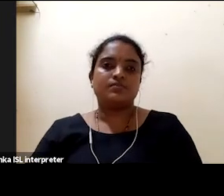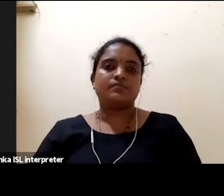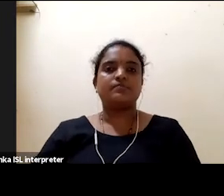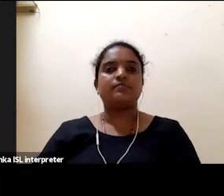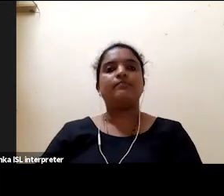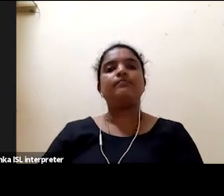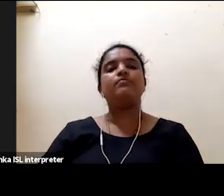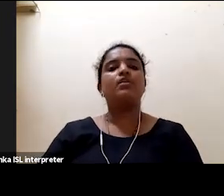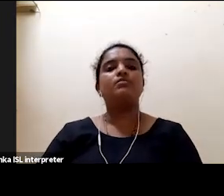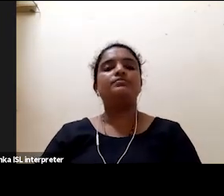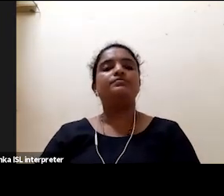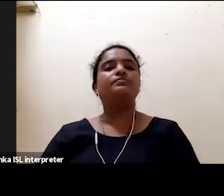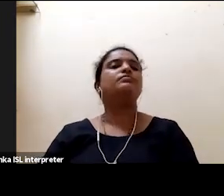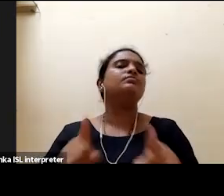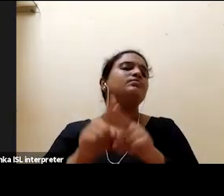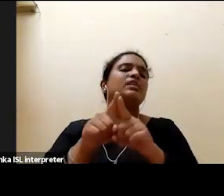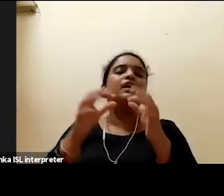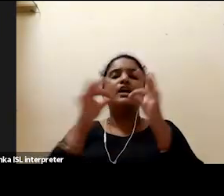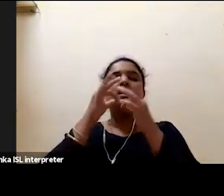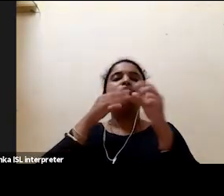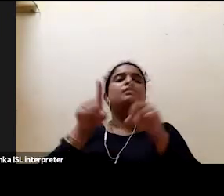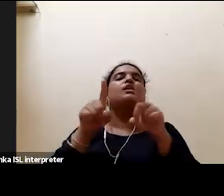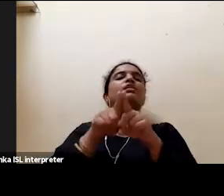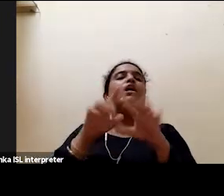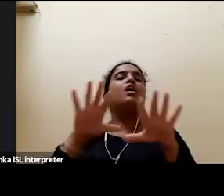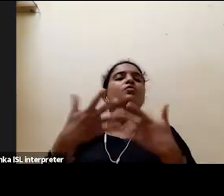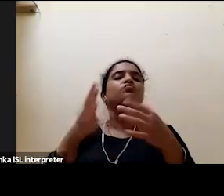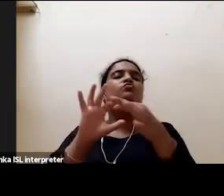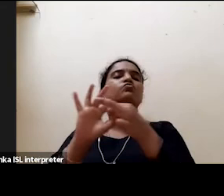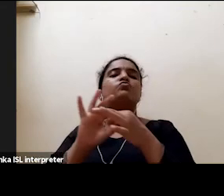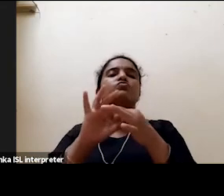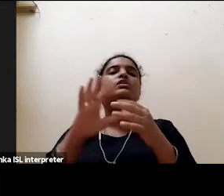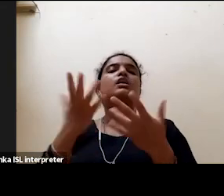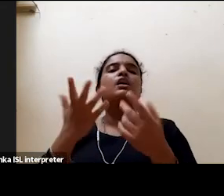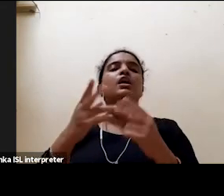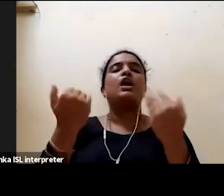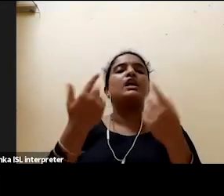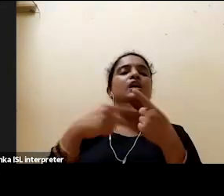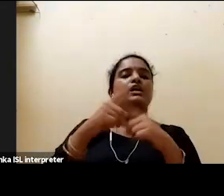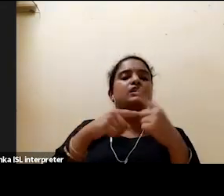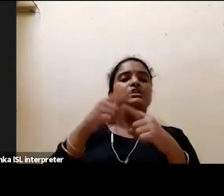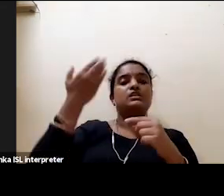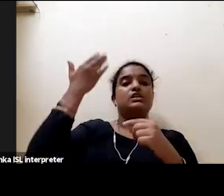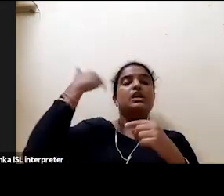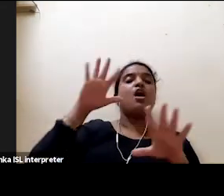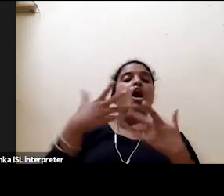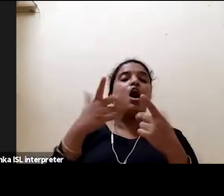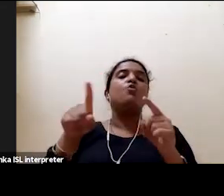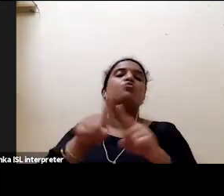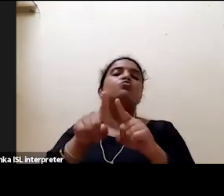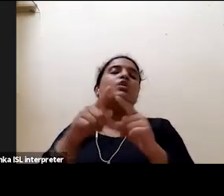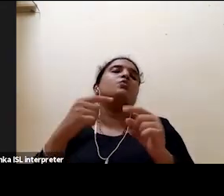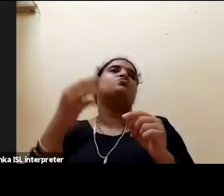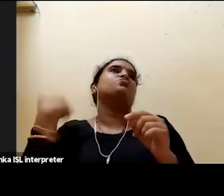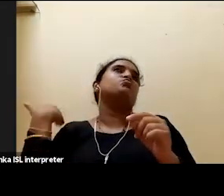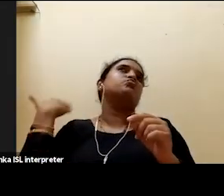writing a recipe. There should be a brief description, and this description could be anything about the history of the dish, about your personal relationship